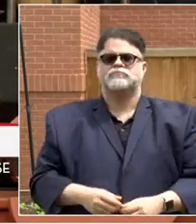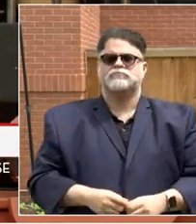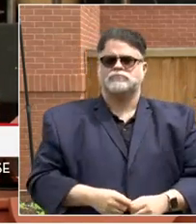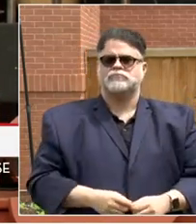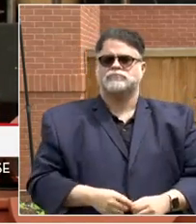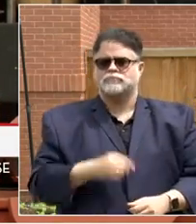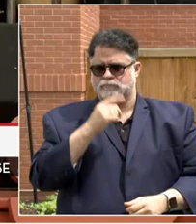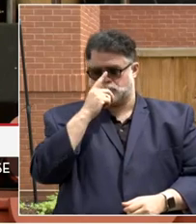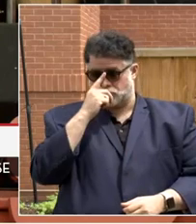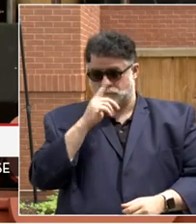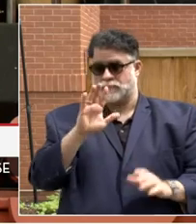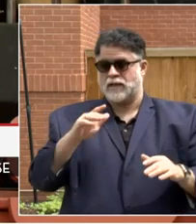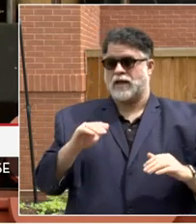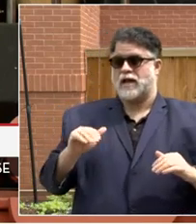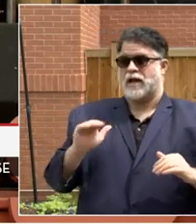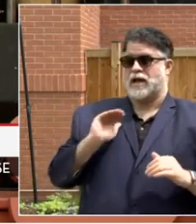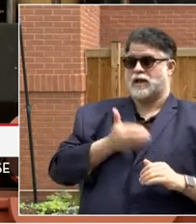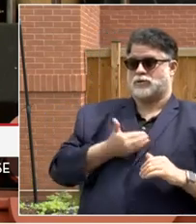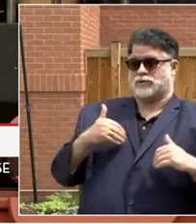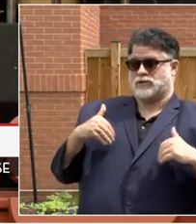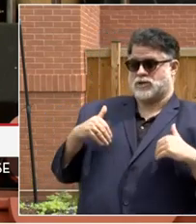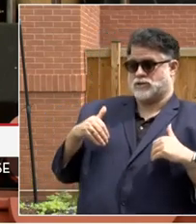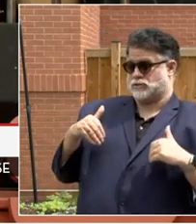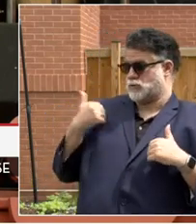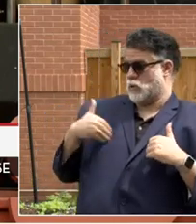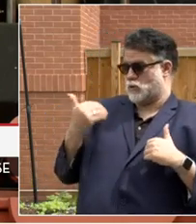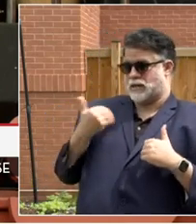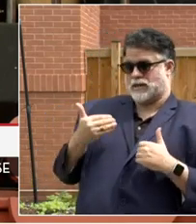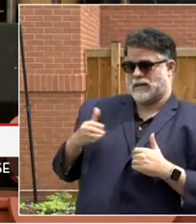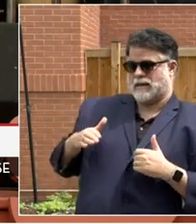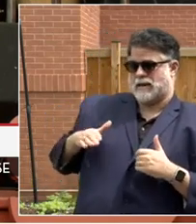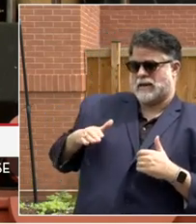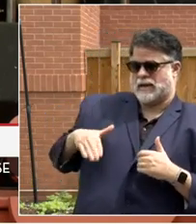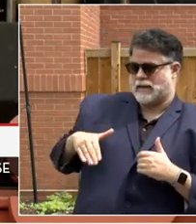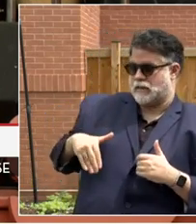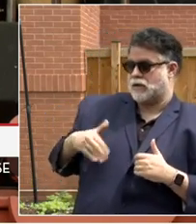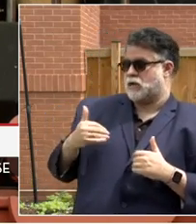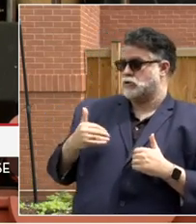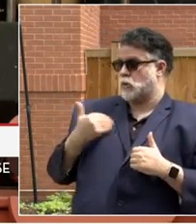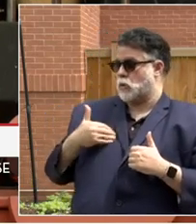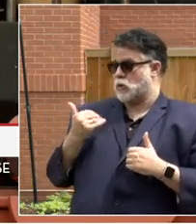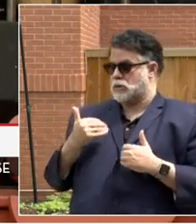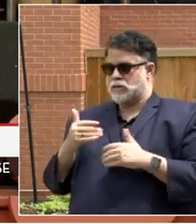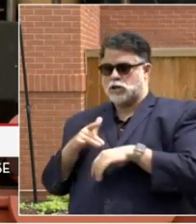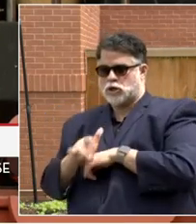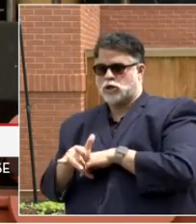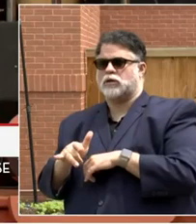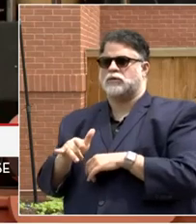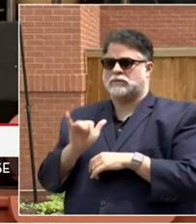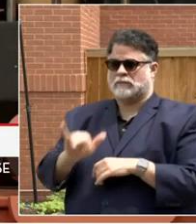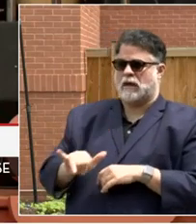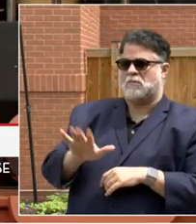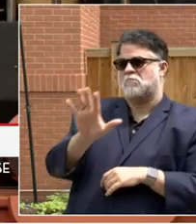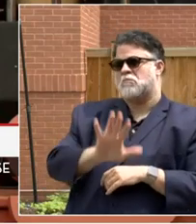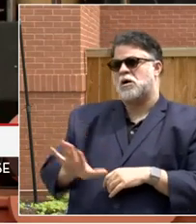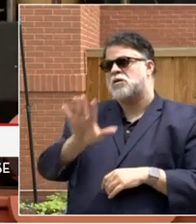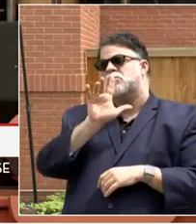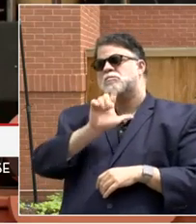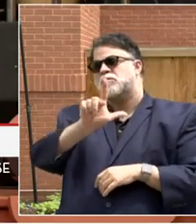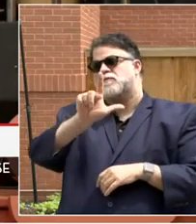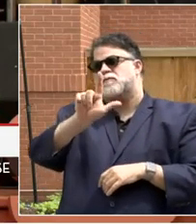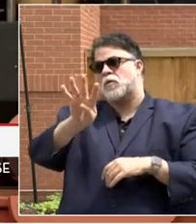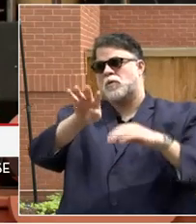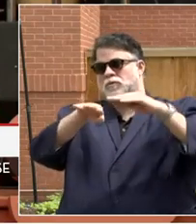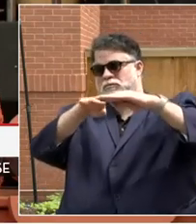teens, early 20s, that may be disconnected from school, disconnected from work, disconnected from family, and get